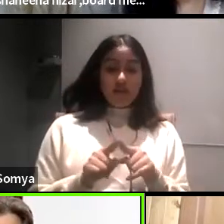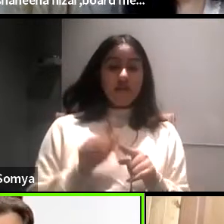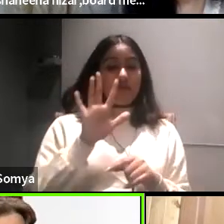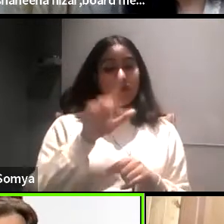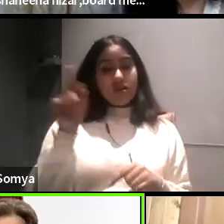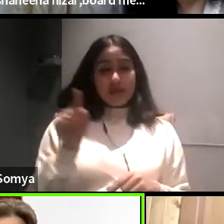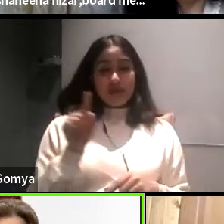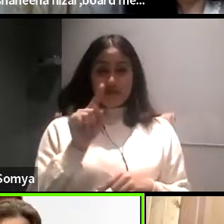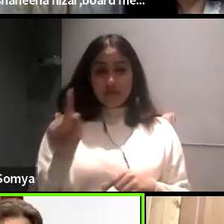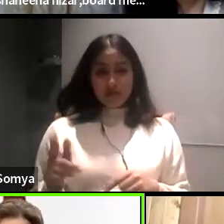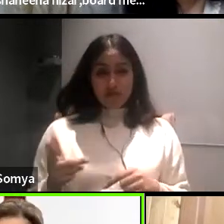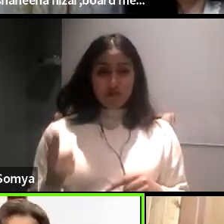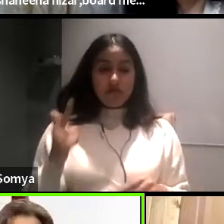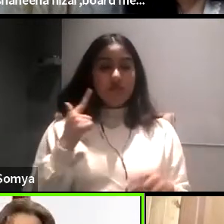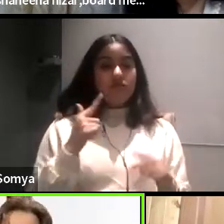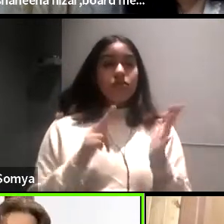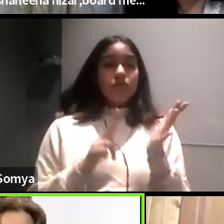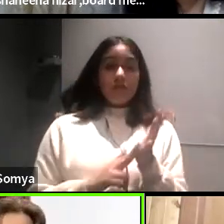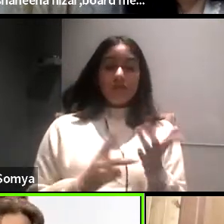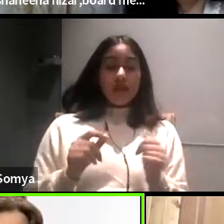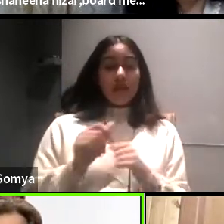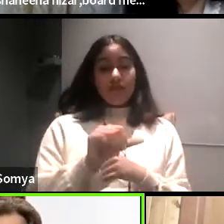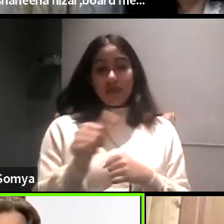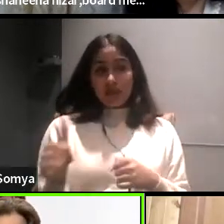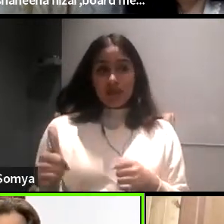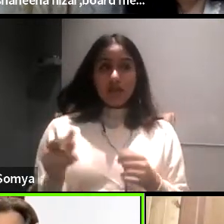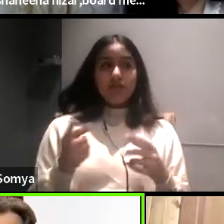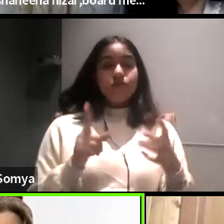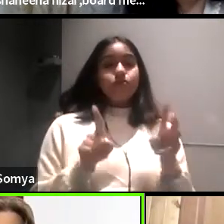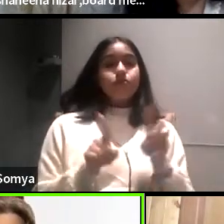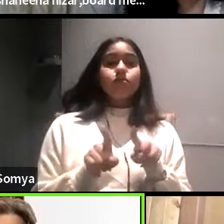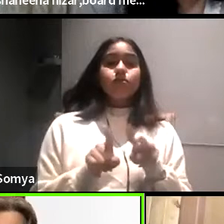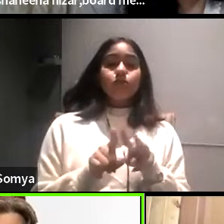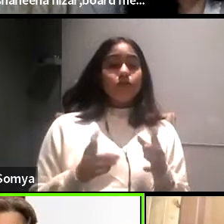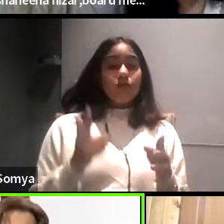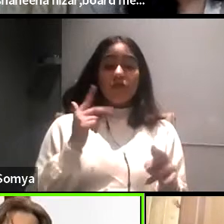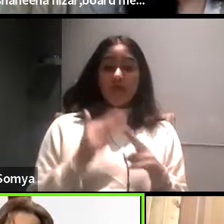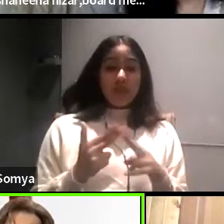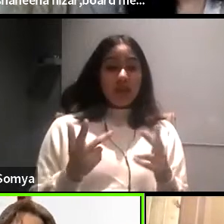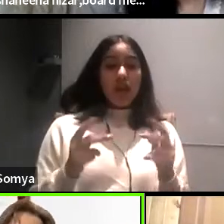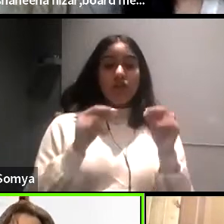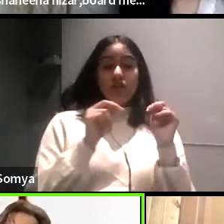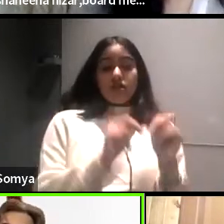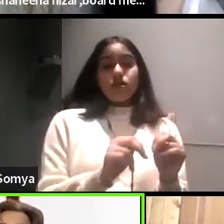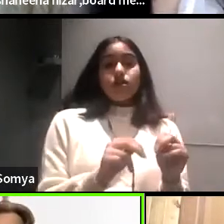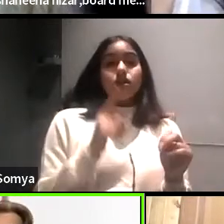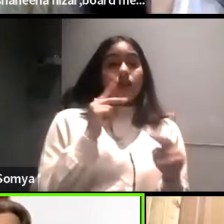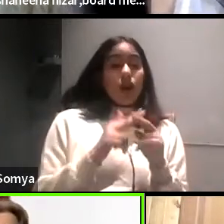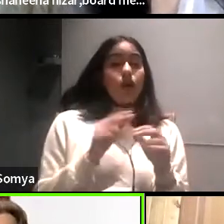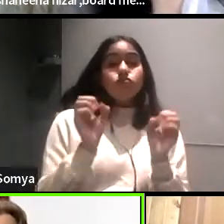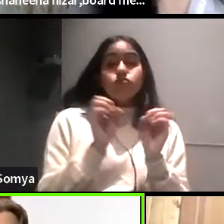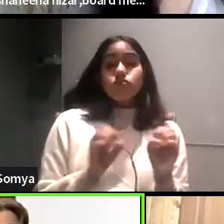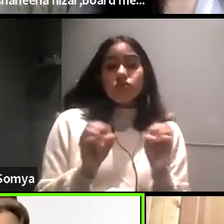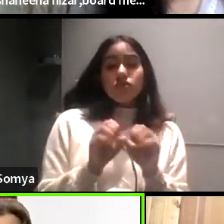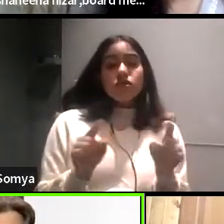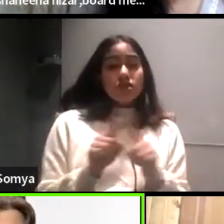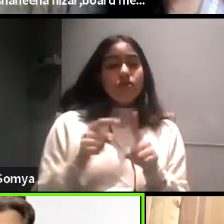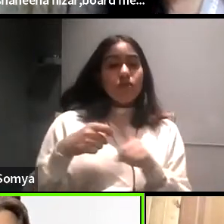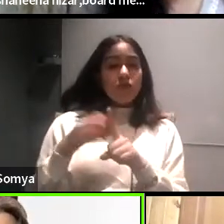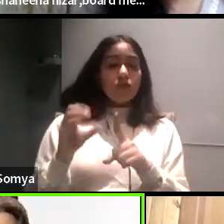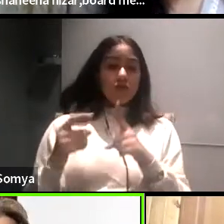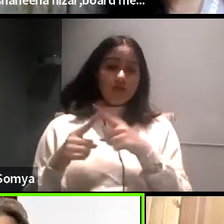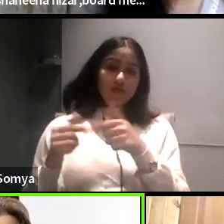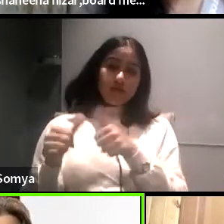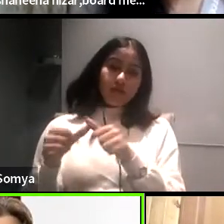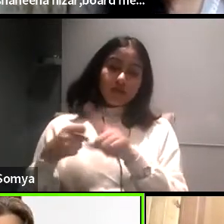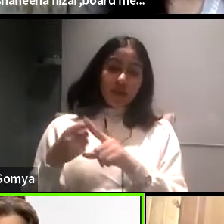5%. In some of the other European countries, it's a mandatory requirement. And if you don't meet that quota, then